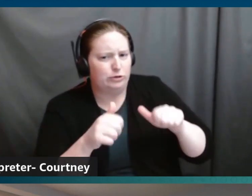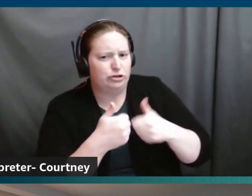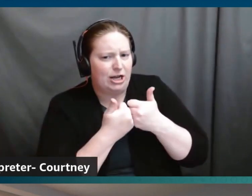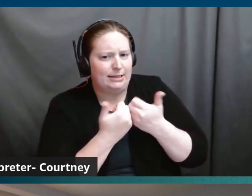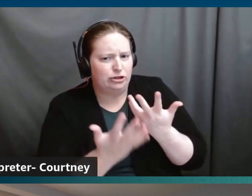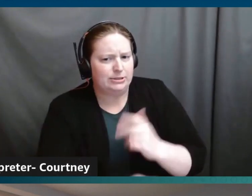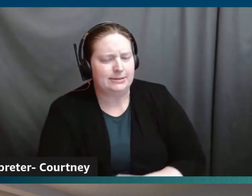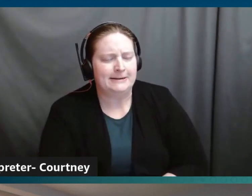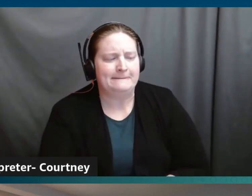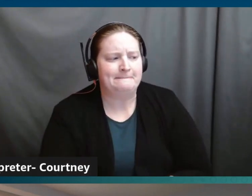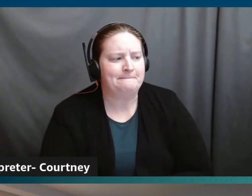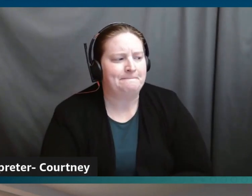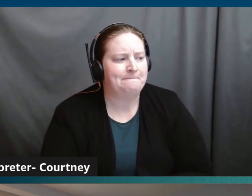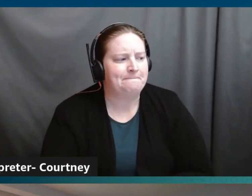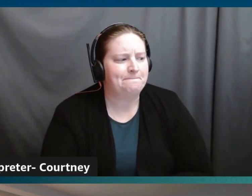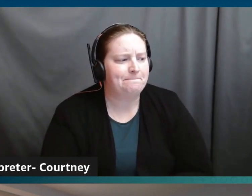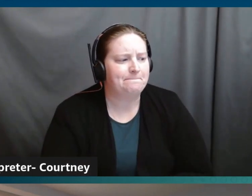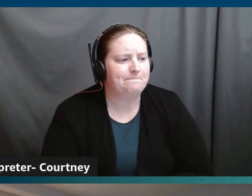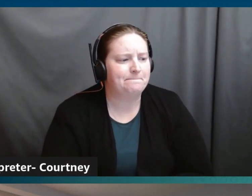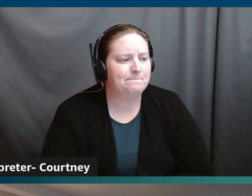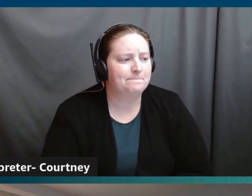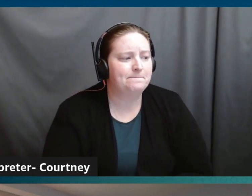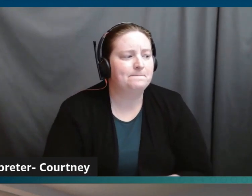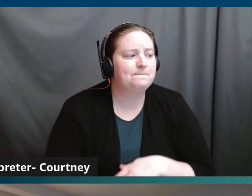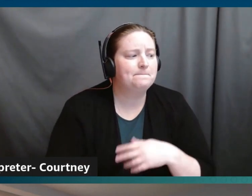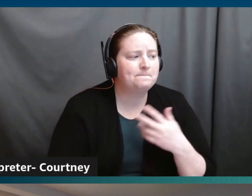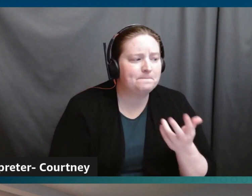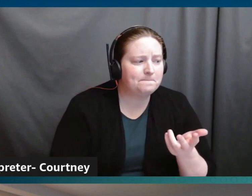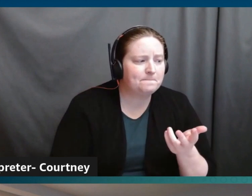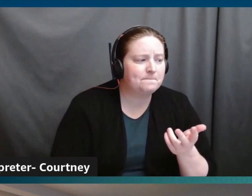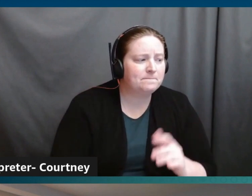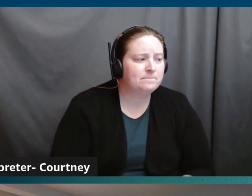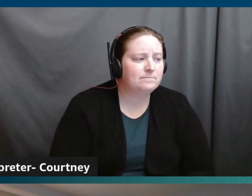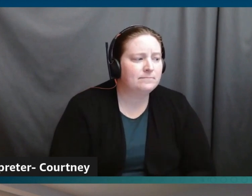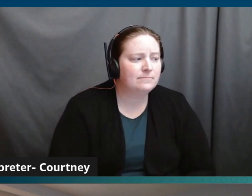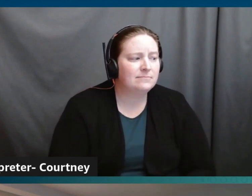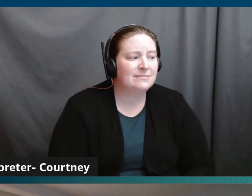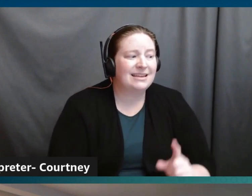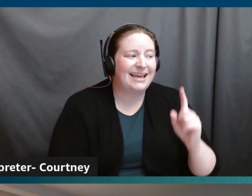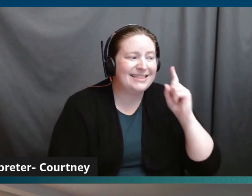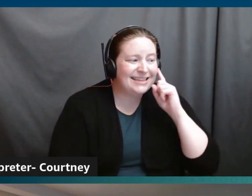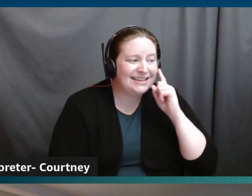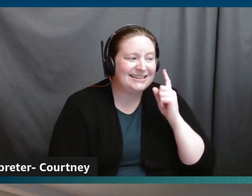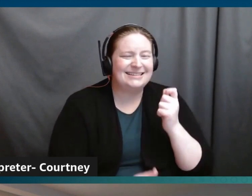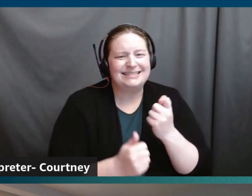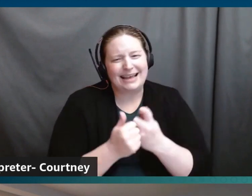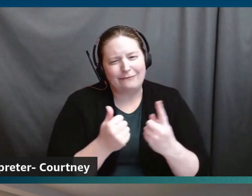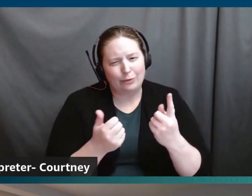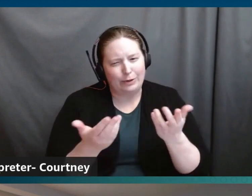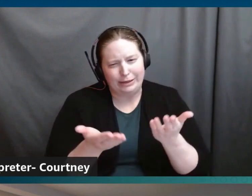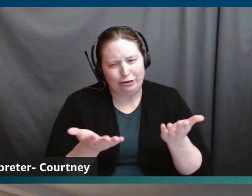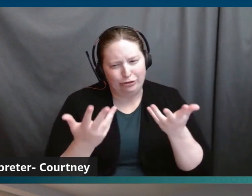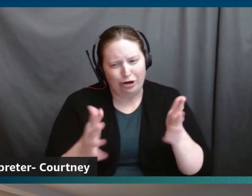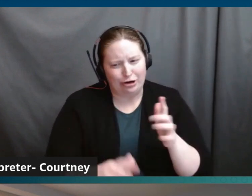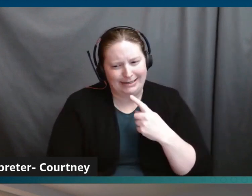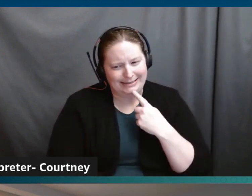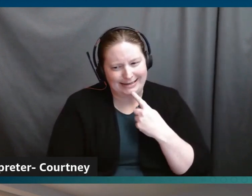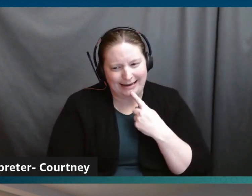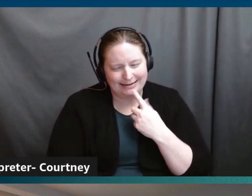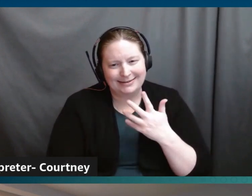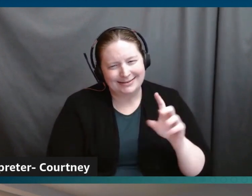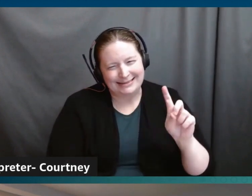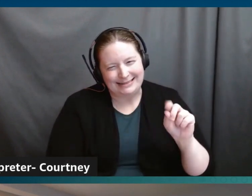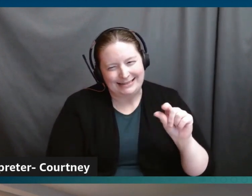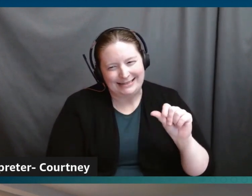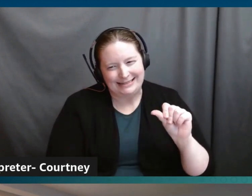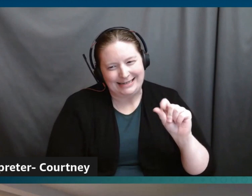So I think, you know, the first thing, as everybody else here already said, is the data, right? So